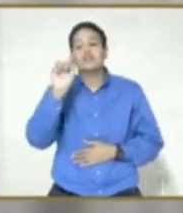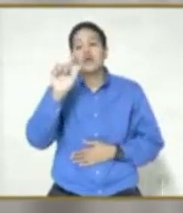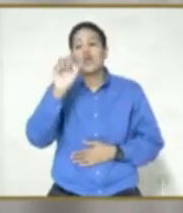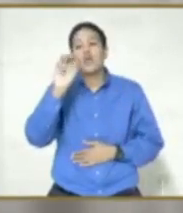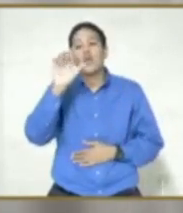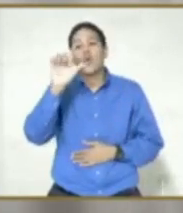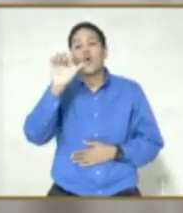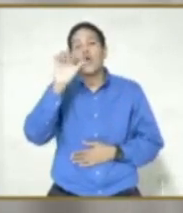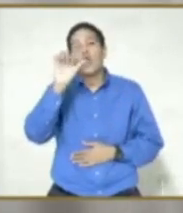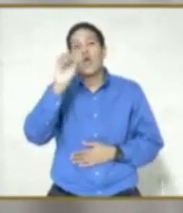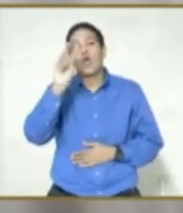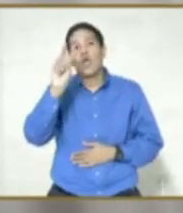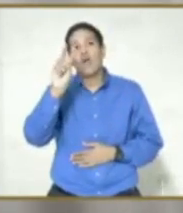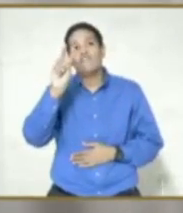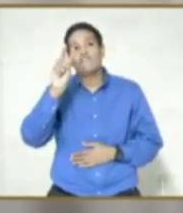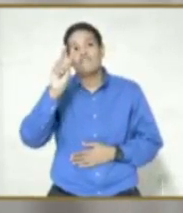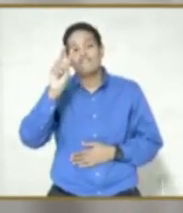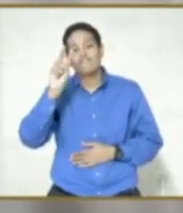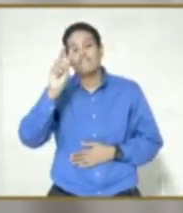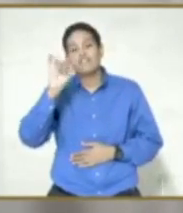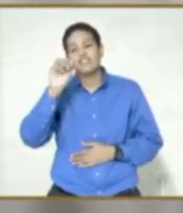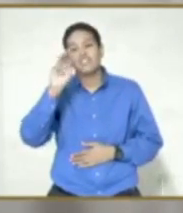www.localgovjamaica.gov.jm. That's